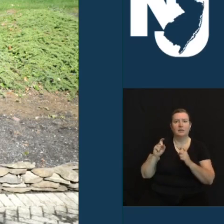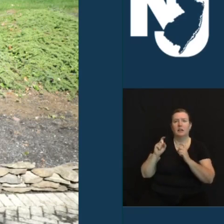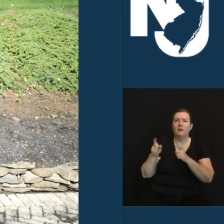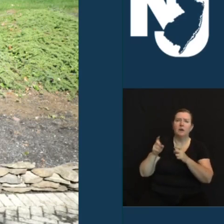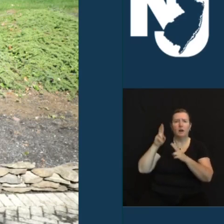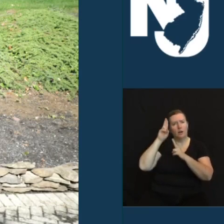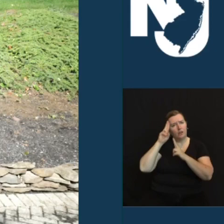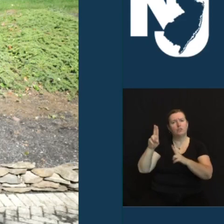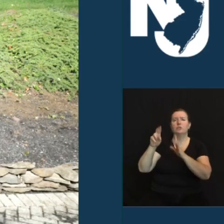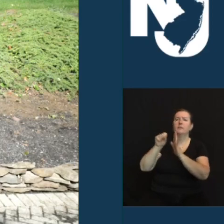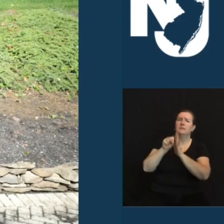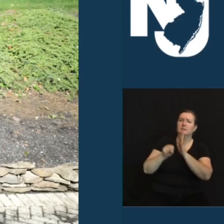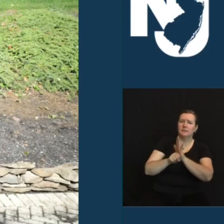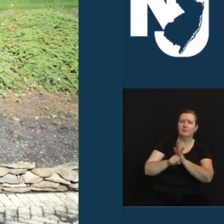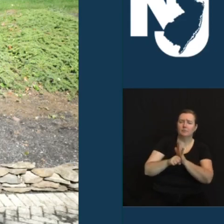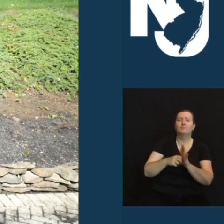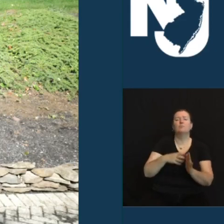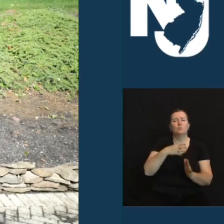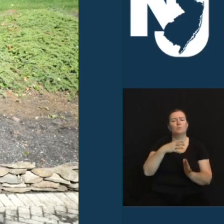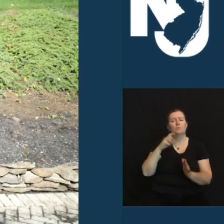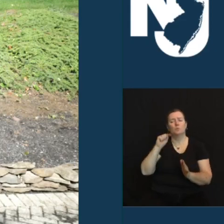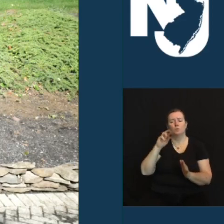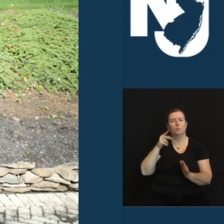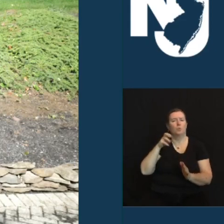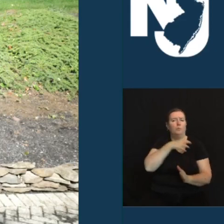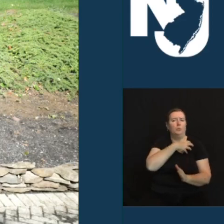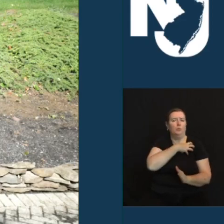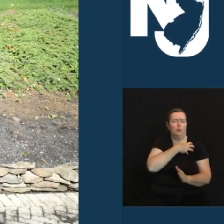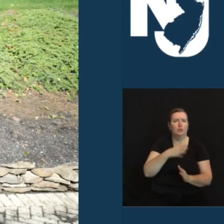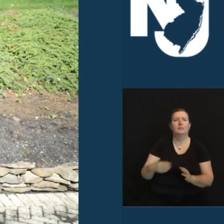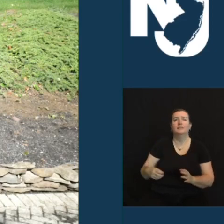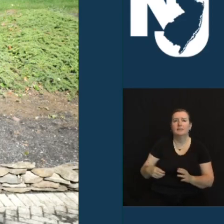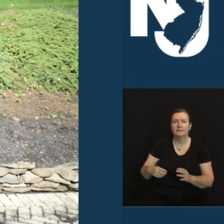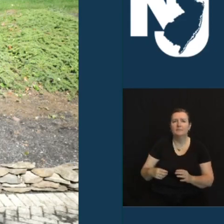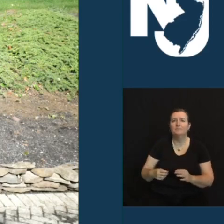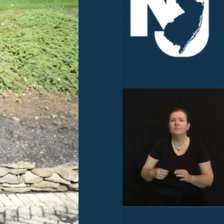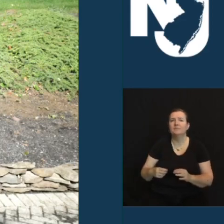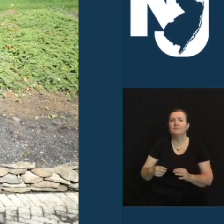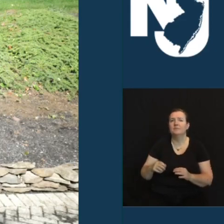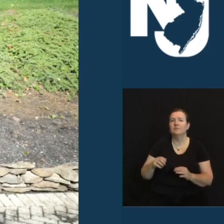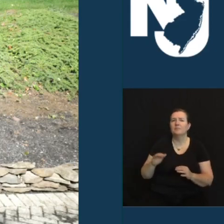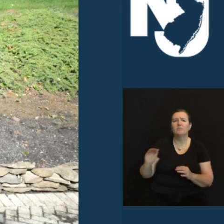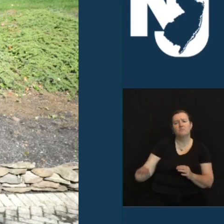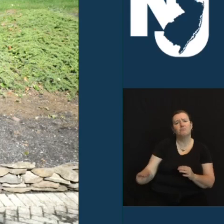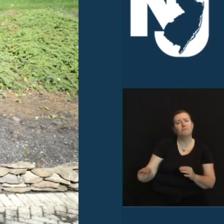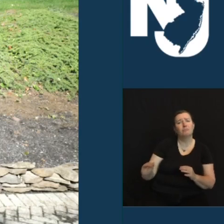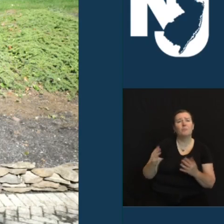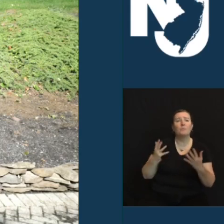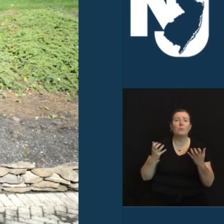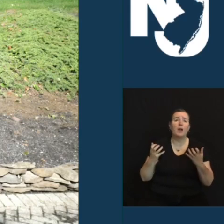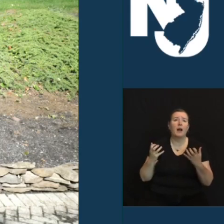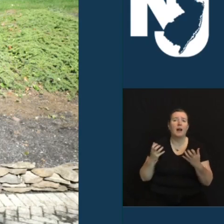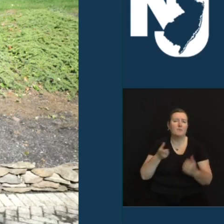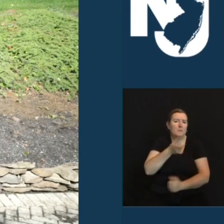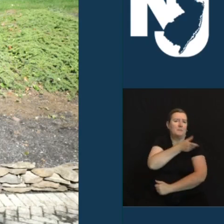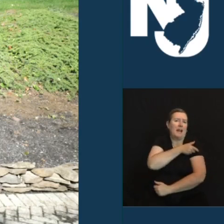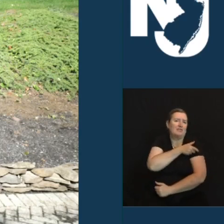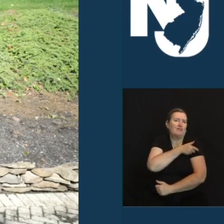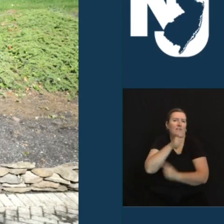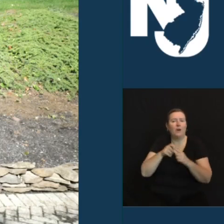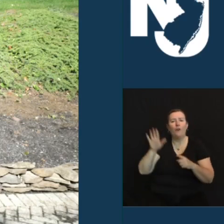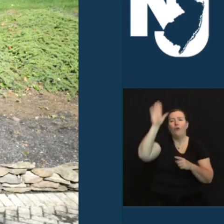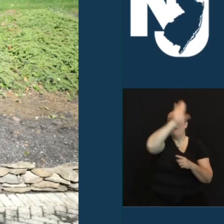I thank Dan Bryan, who had flagged this for us, Gov, from your office. She simply wanted patches from around the state. She now